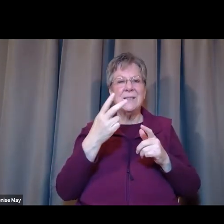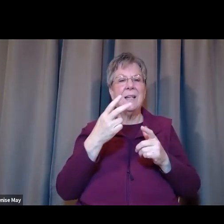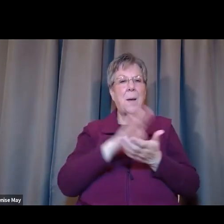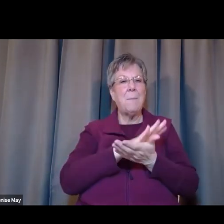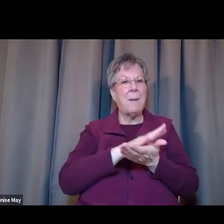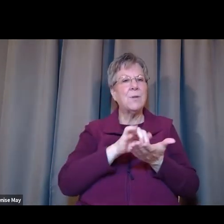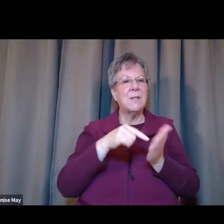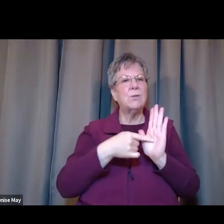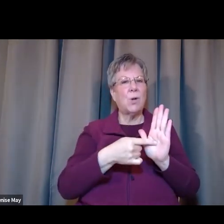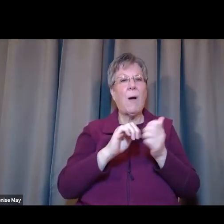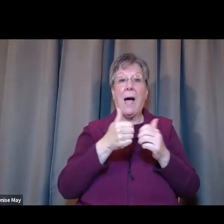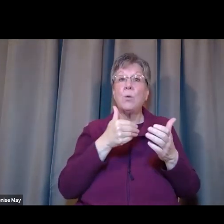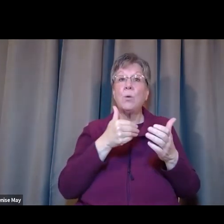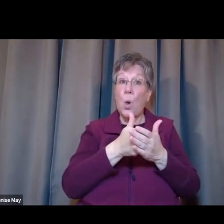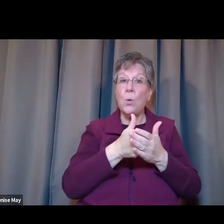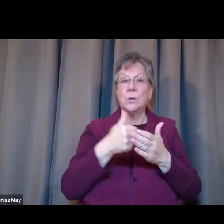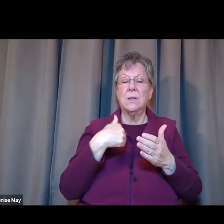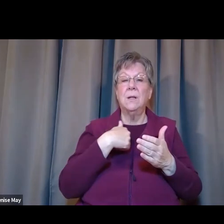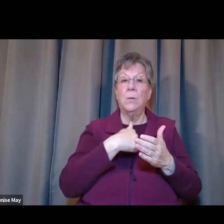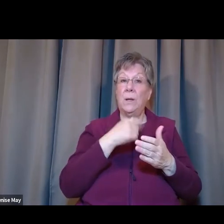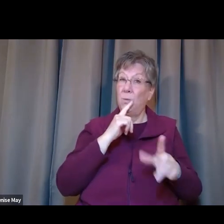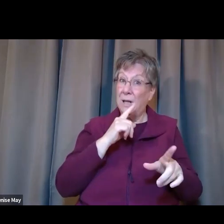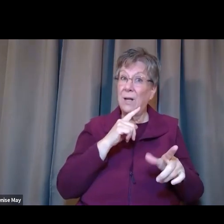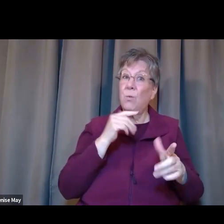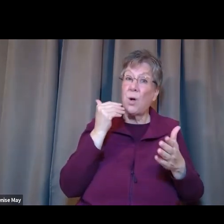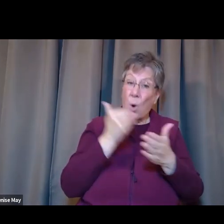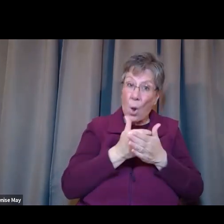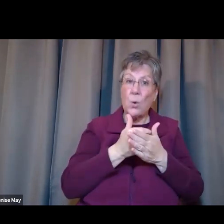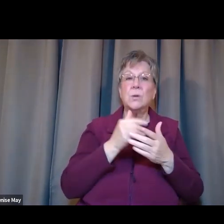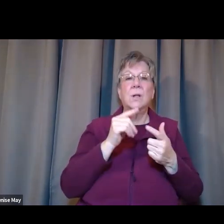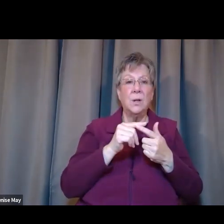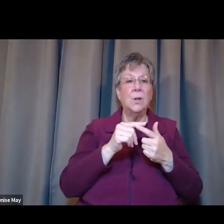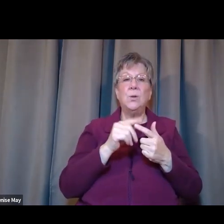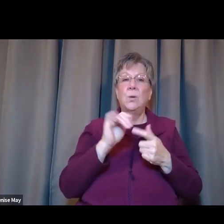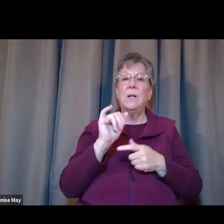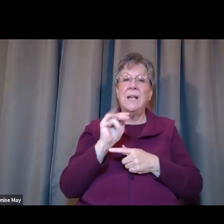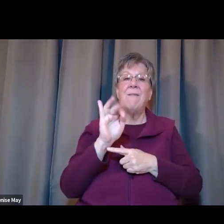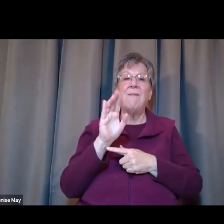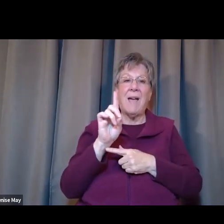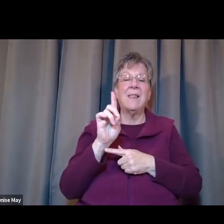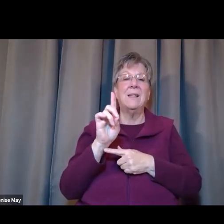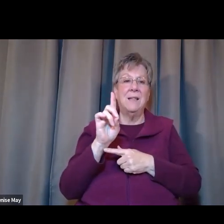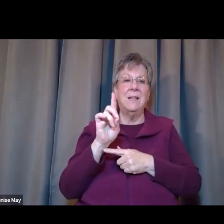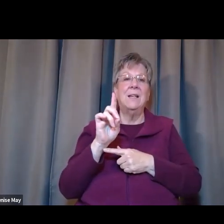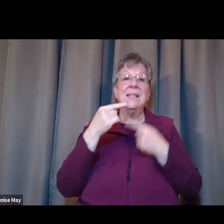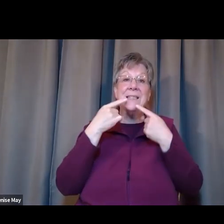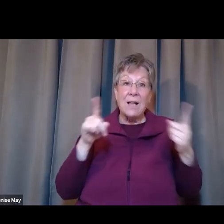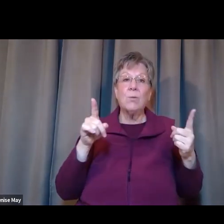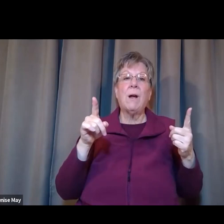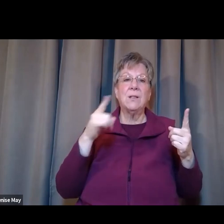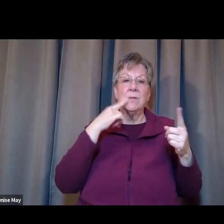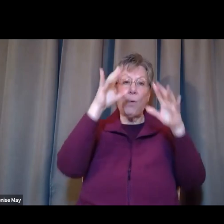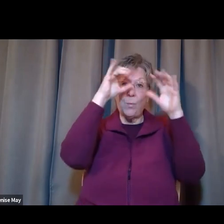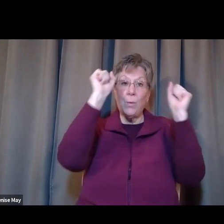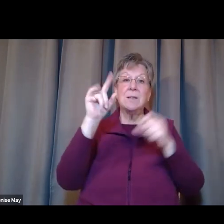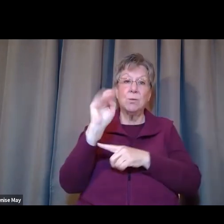show how close we came, shockingly close, to an invalid declaration of President Trump's reelection on January